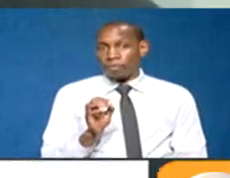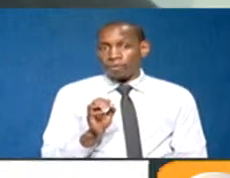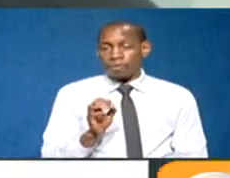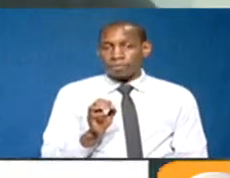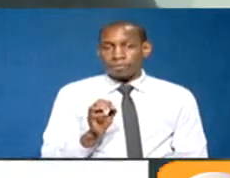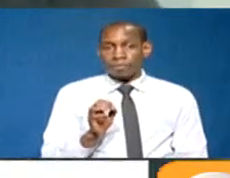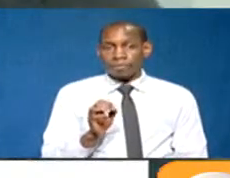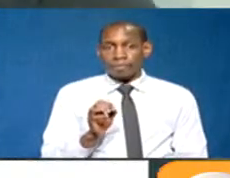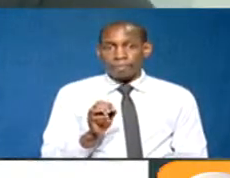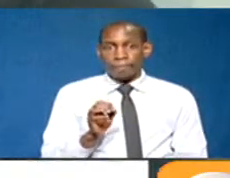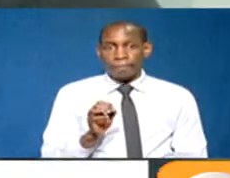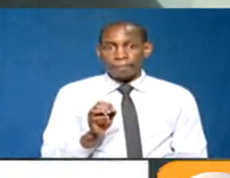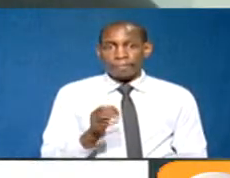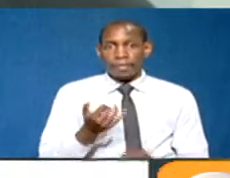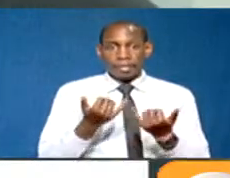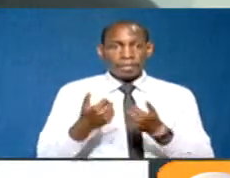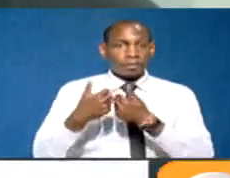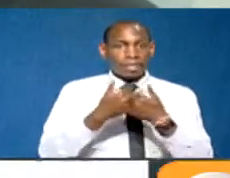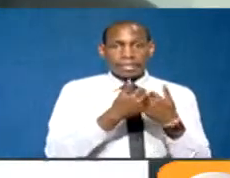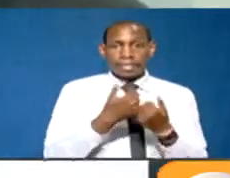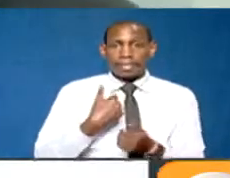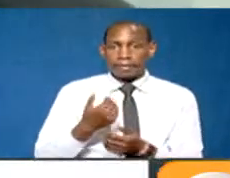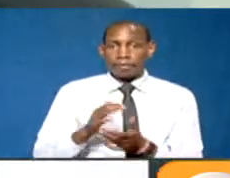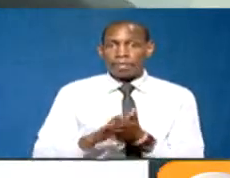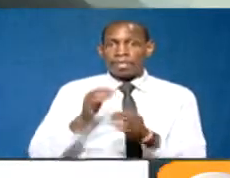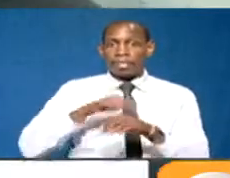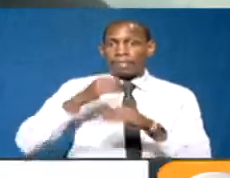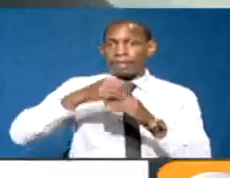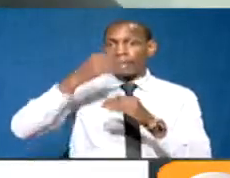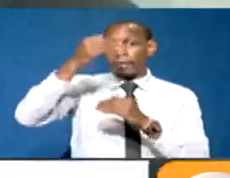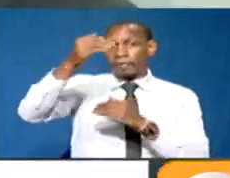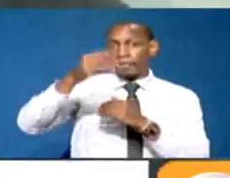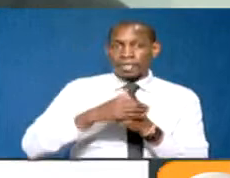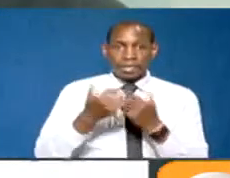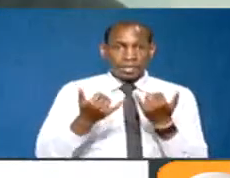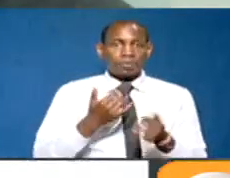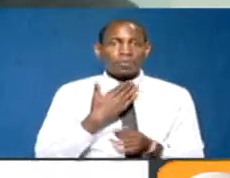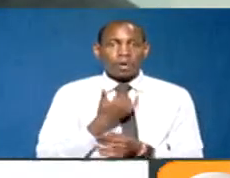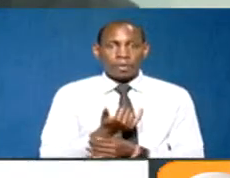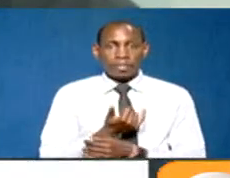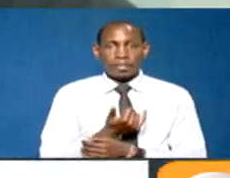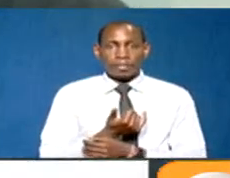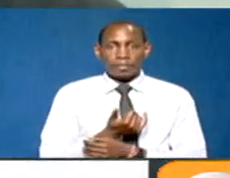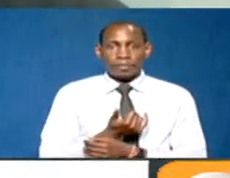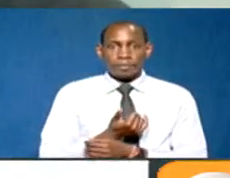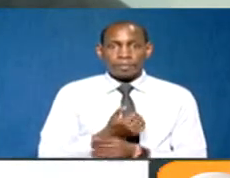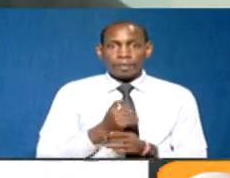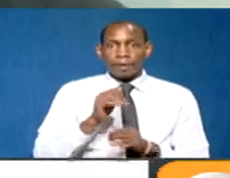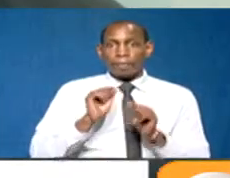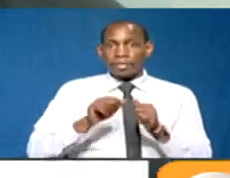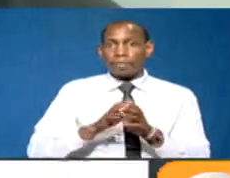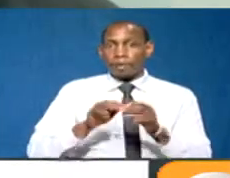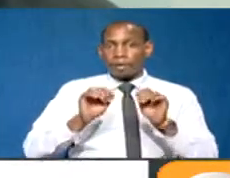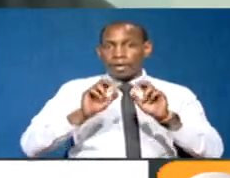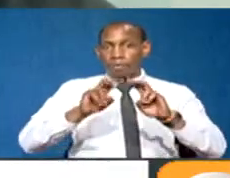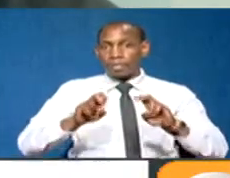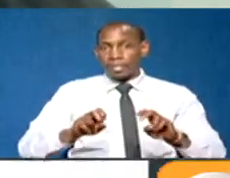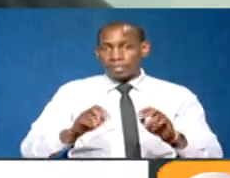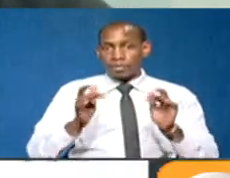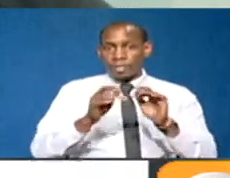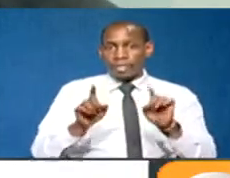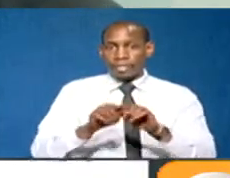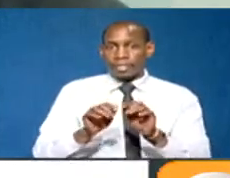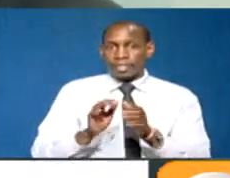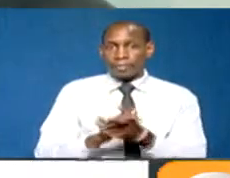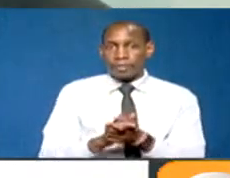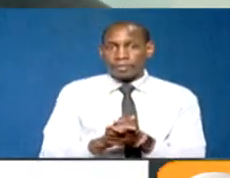their solutions are going to have a challenge going into the near future. And so you want a situation where somebody can find you online but can still be